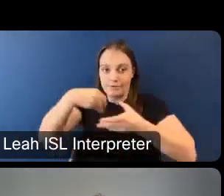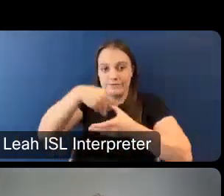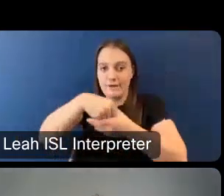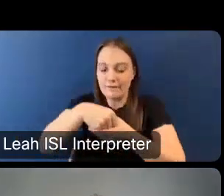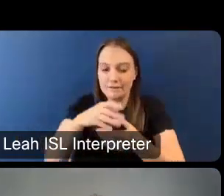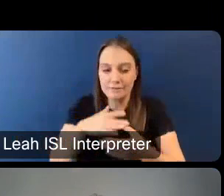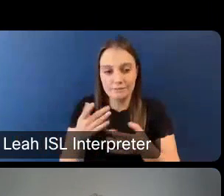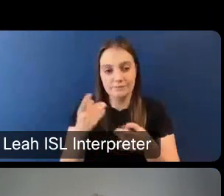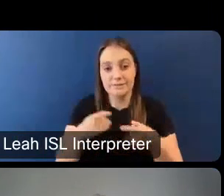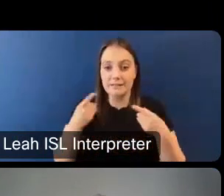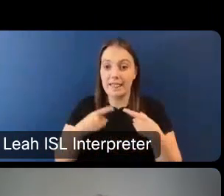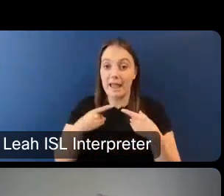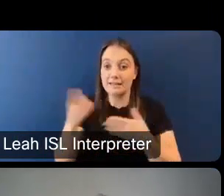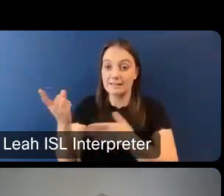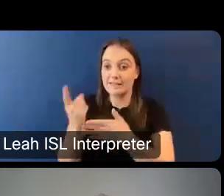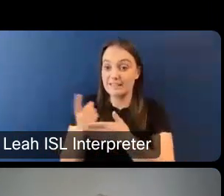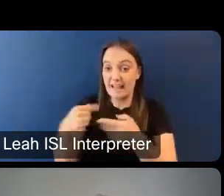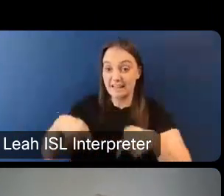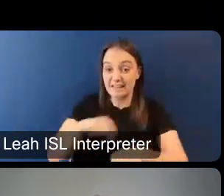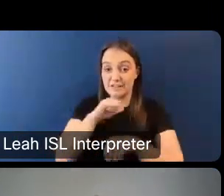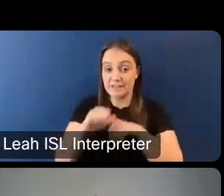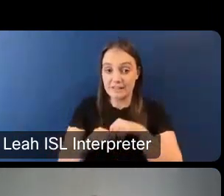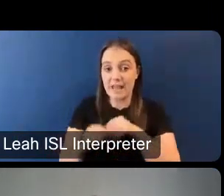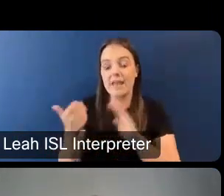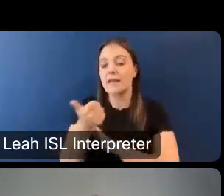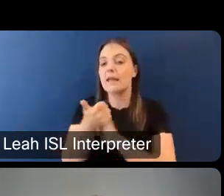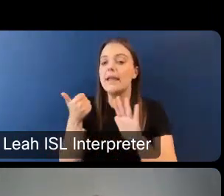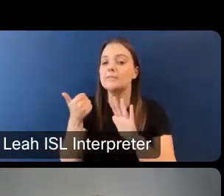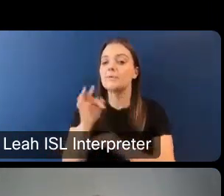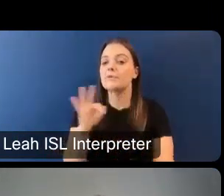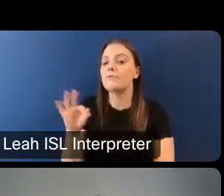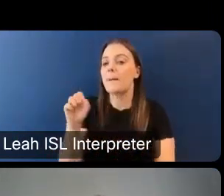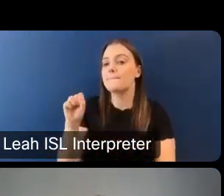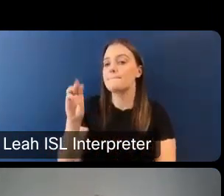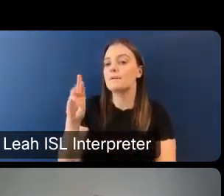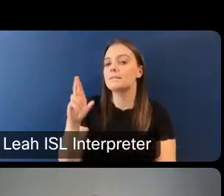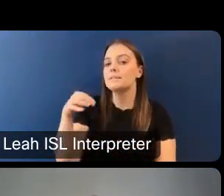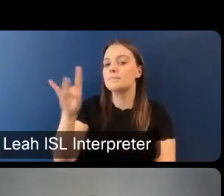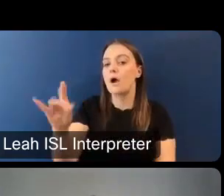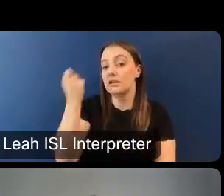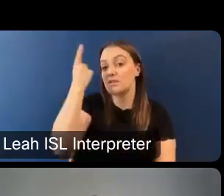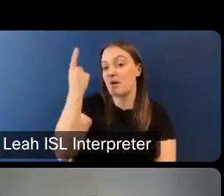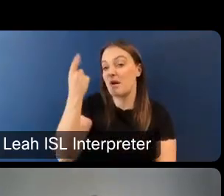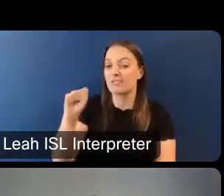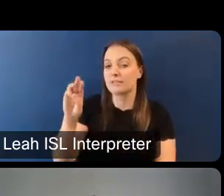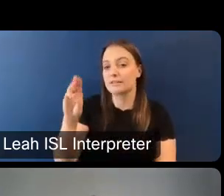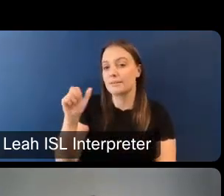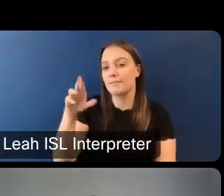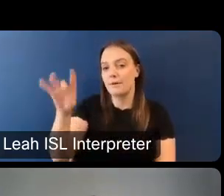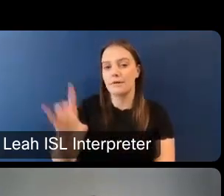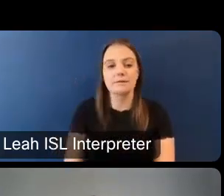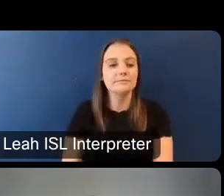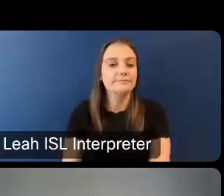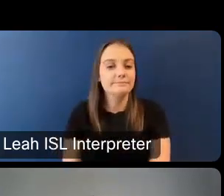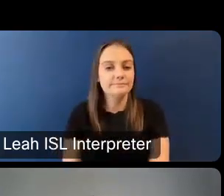by our designers today and experts from Spark who supported us with this piece of work. Next slide, please.